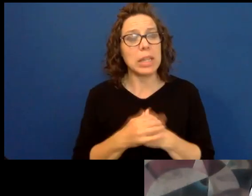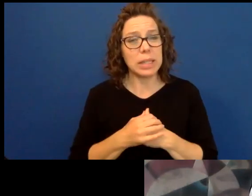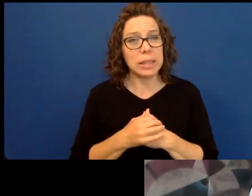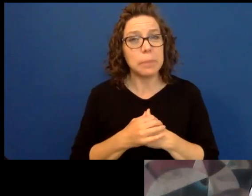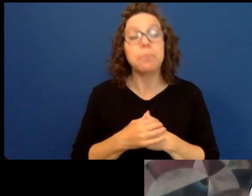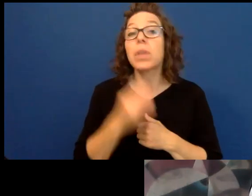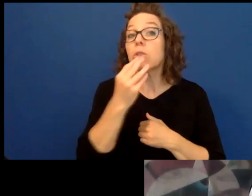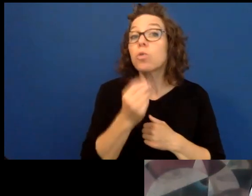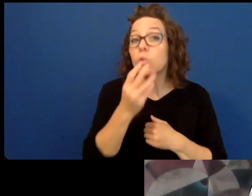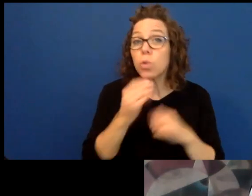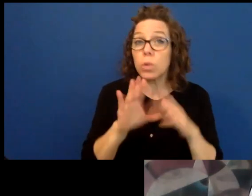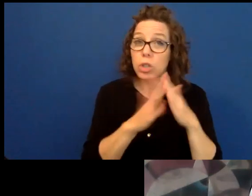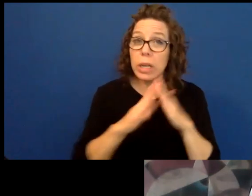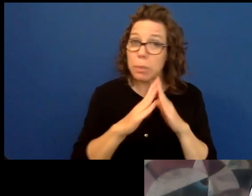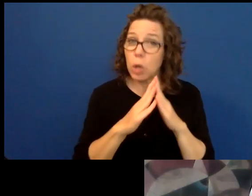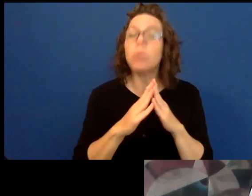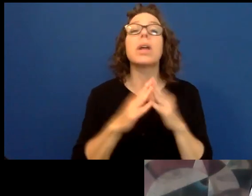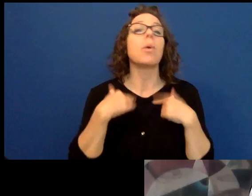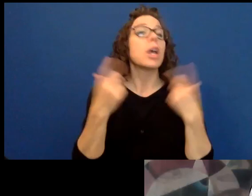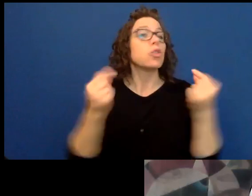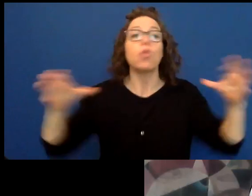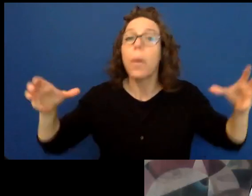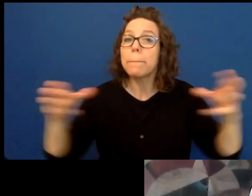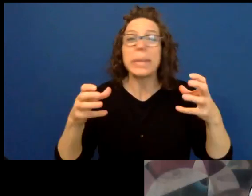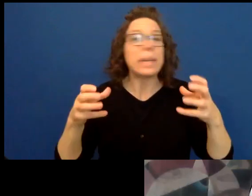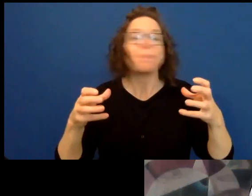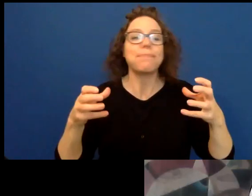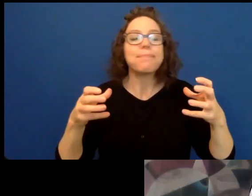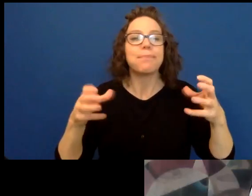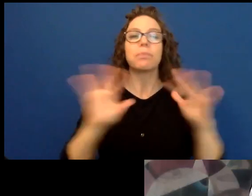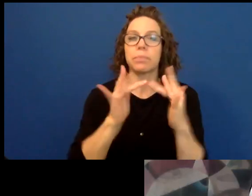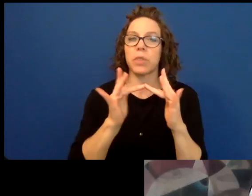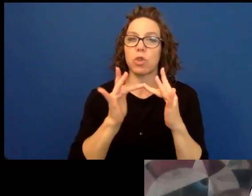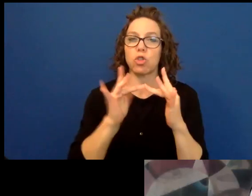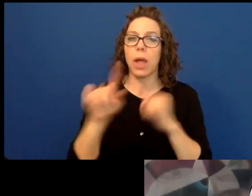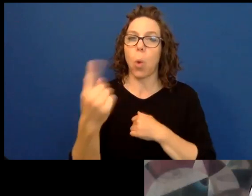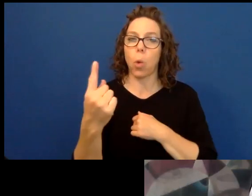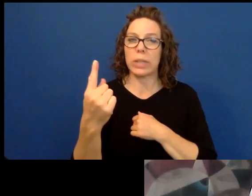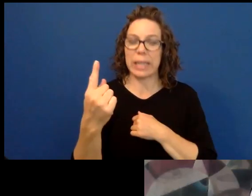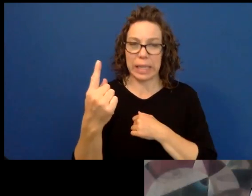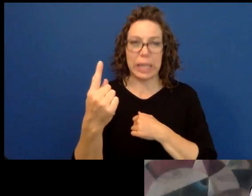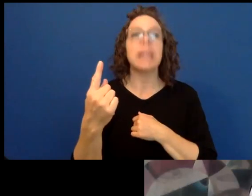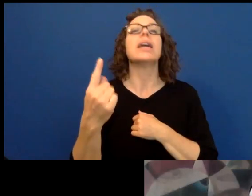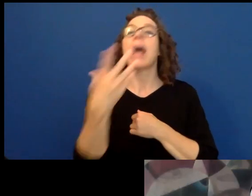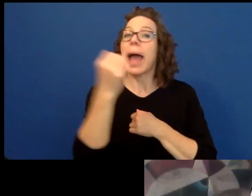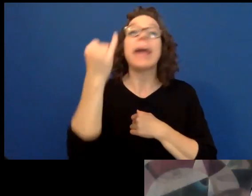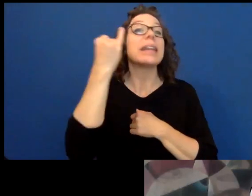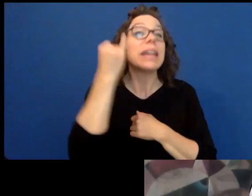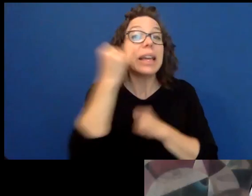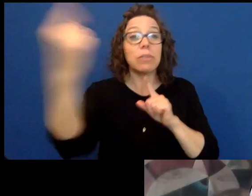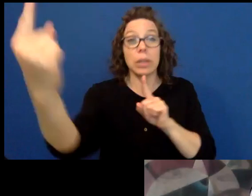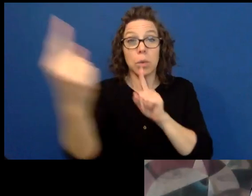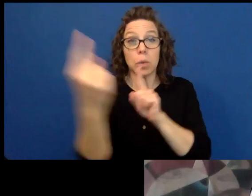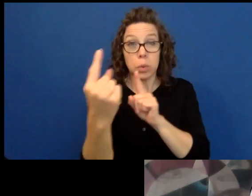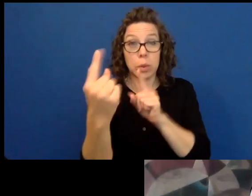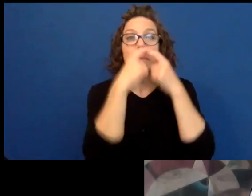community, we'll meet in large groups only virtually and wear protective gear, for example, when we work to